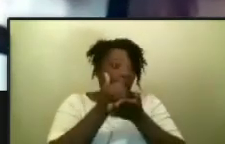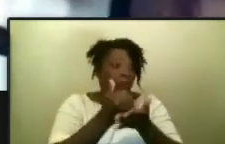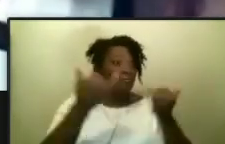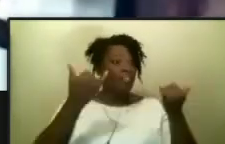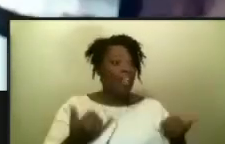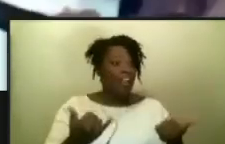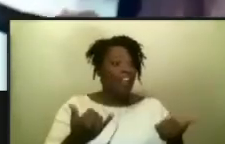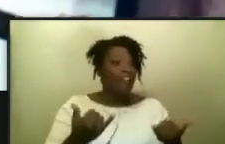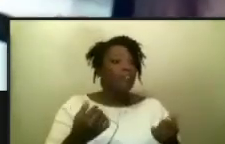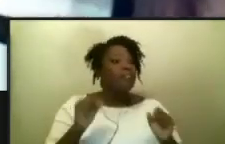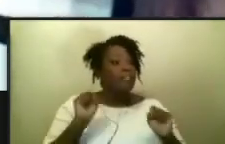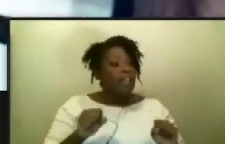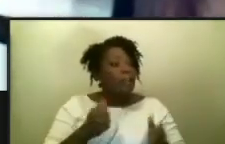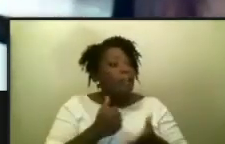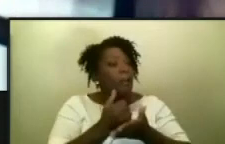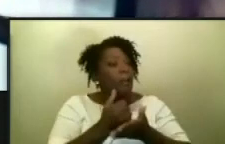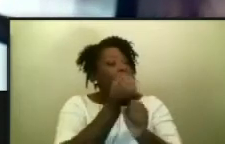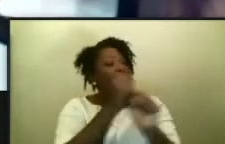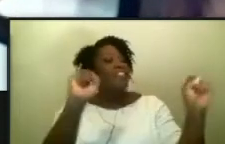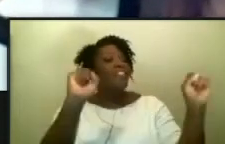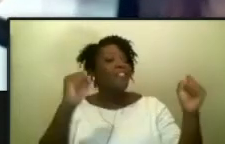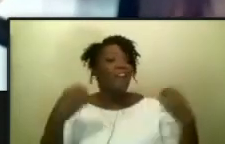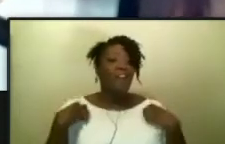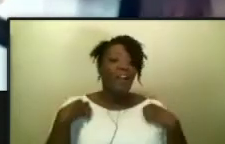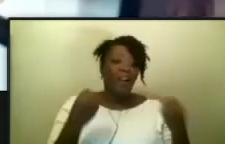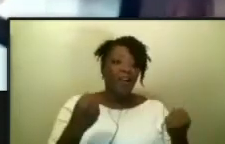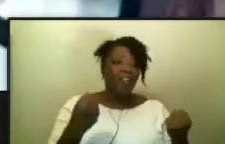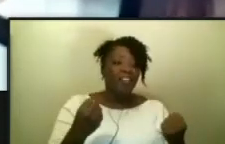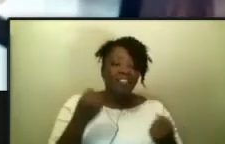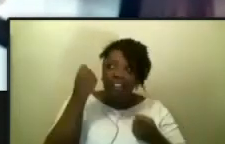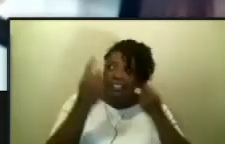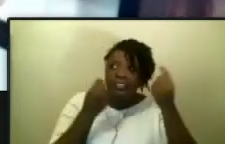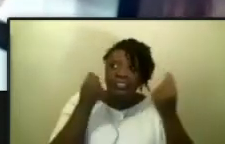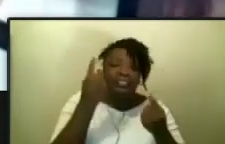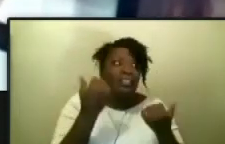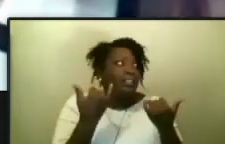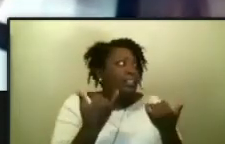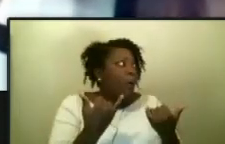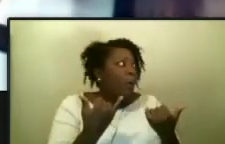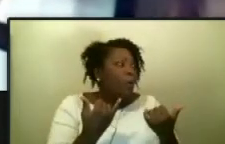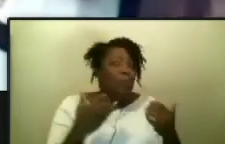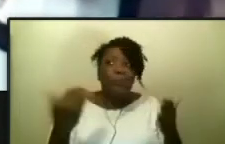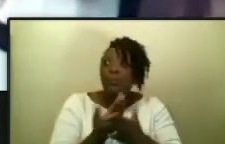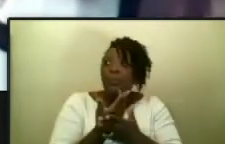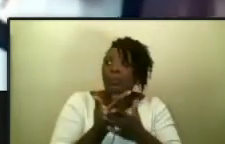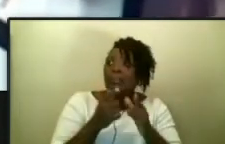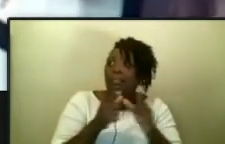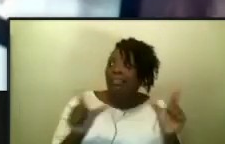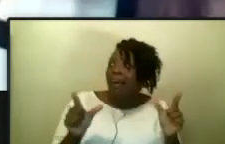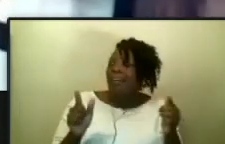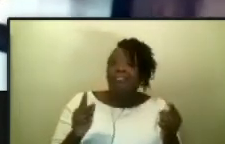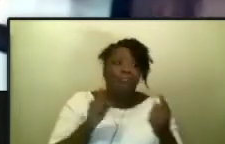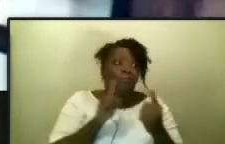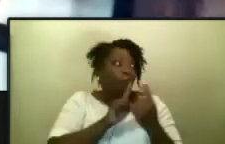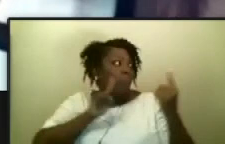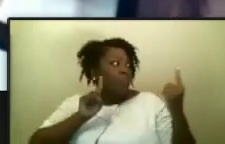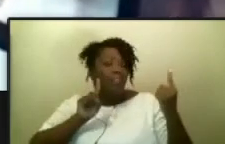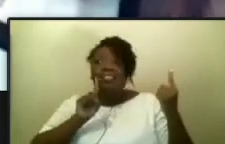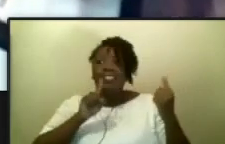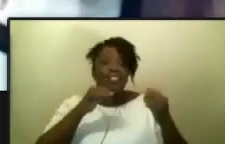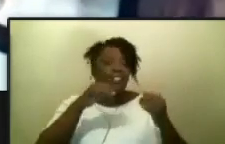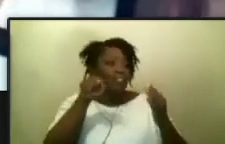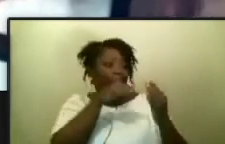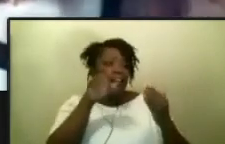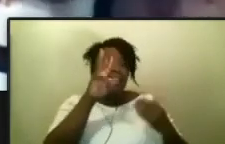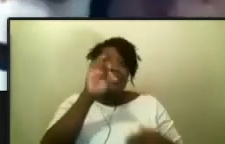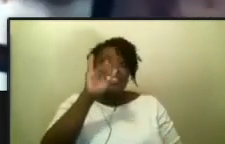stay safe, healthy, and fully understand how to navigate this new way of life with social distancing, at the same time staying